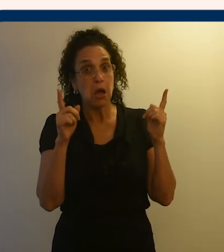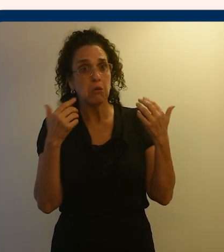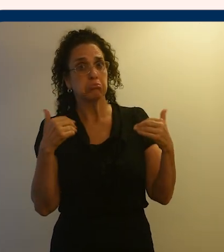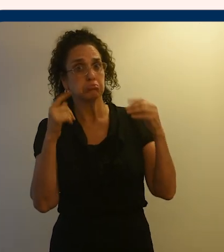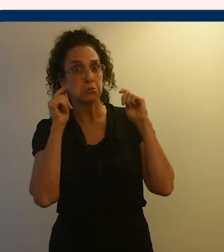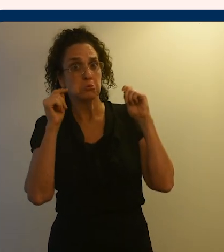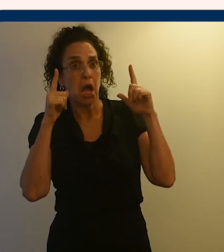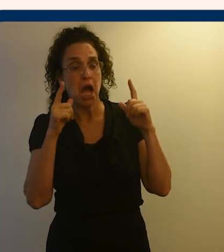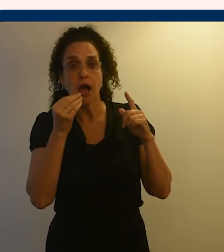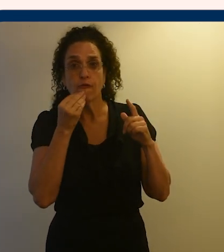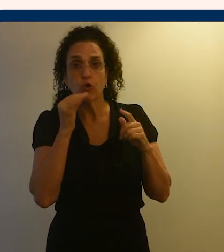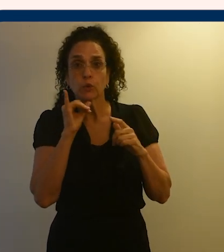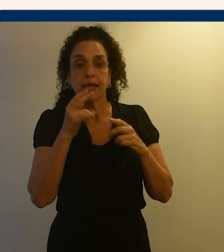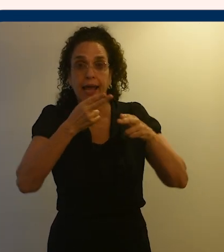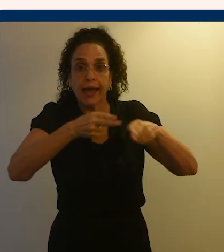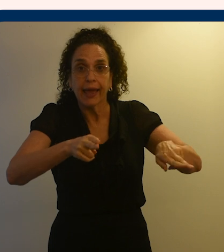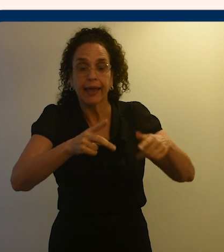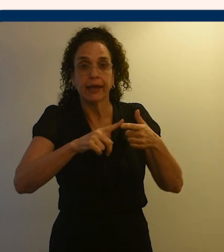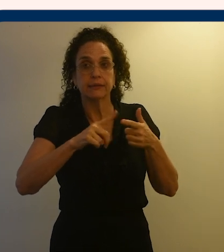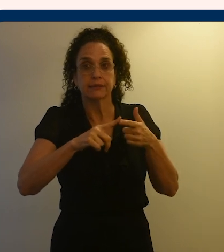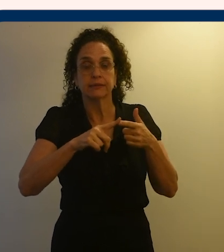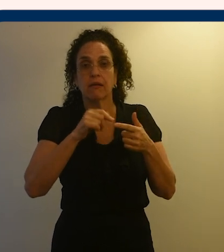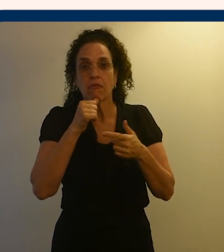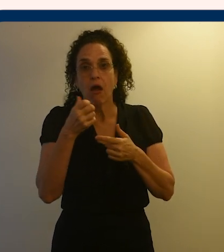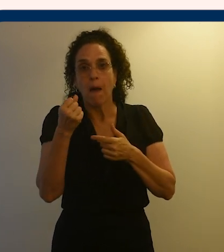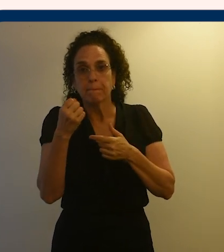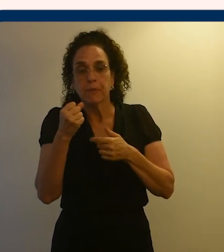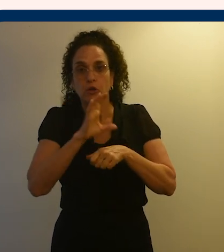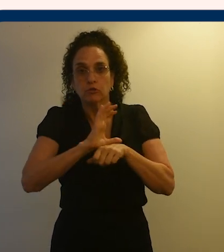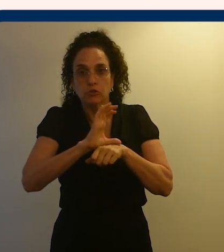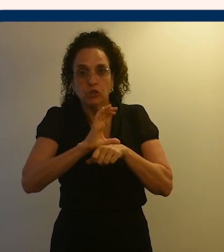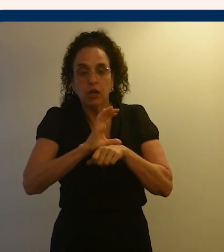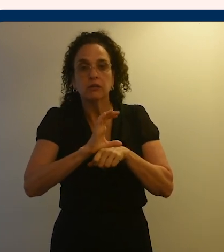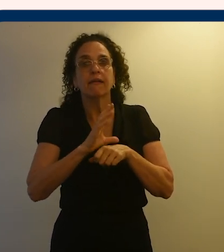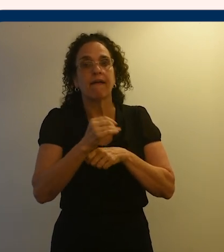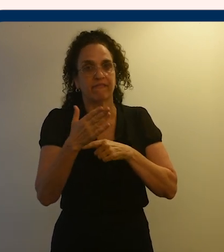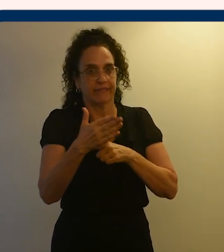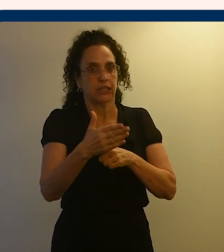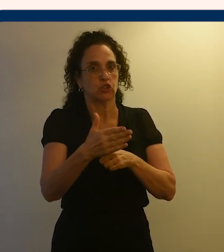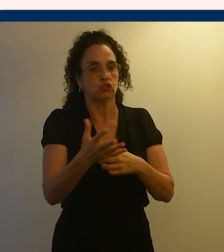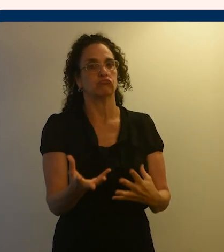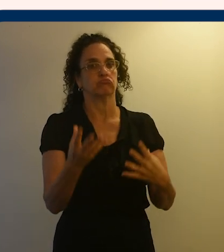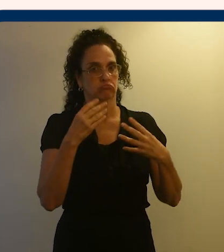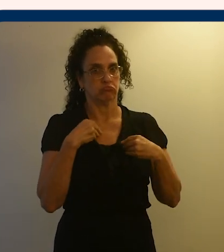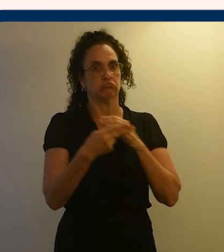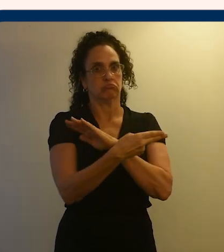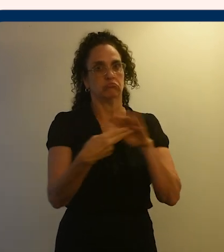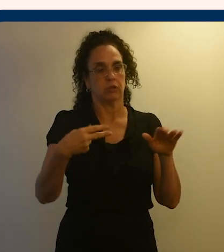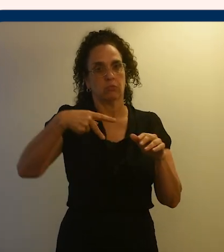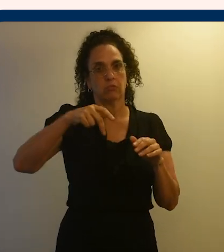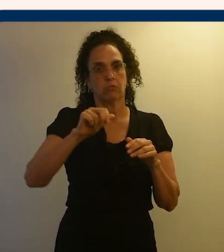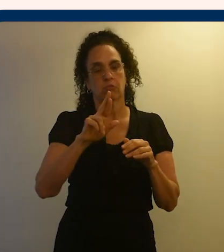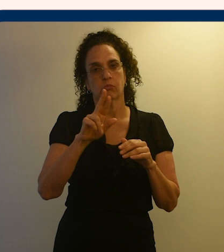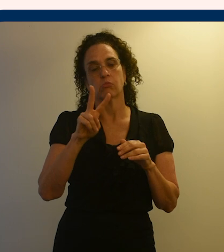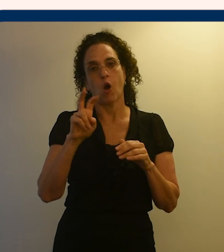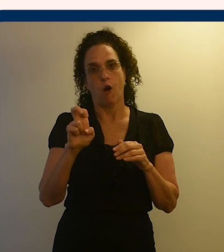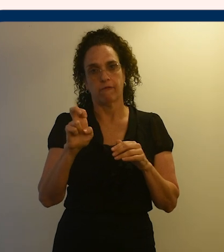But surprisingly, foods like eggs, non-milk chocolate, and fish are even parv.